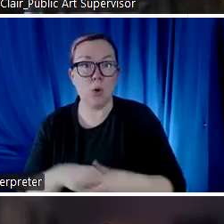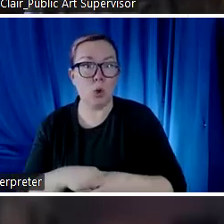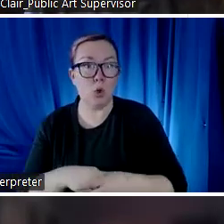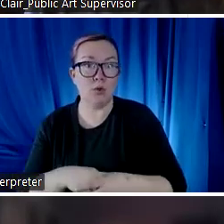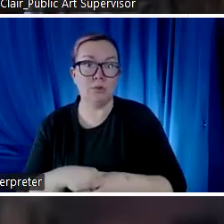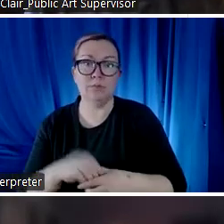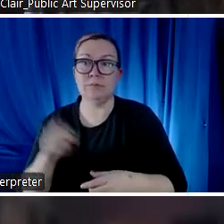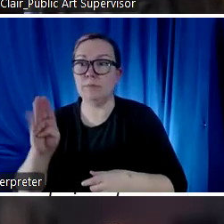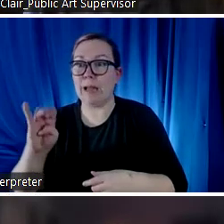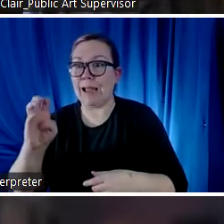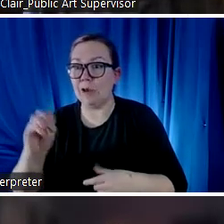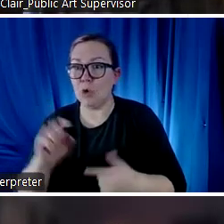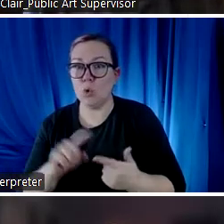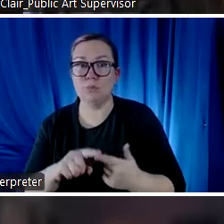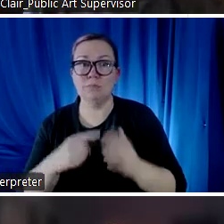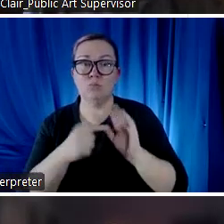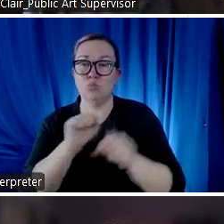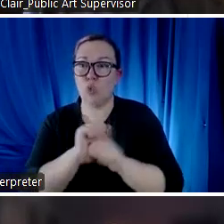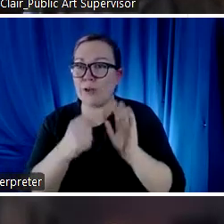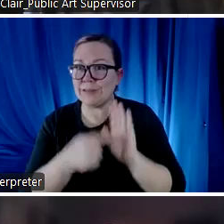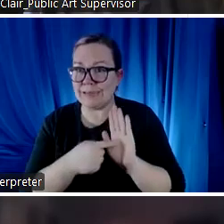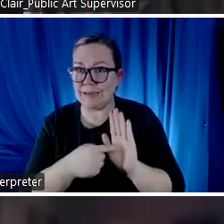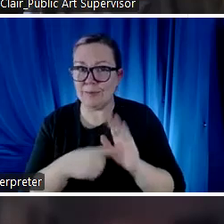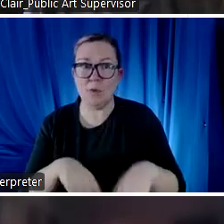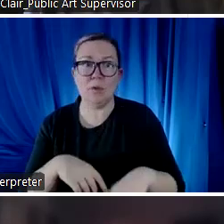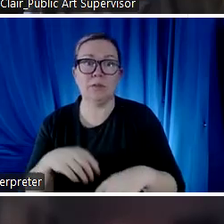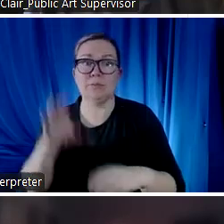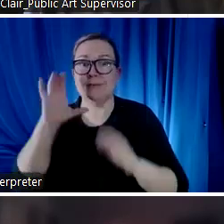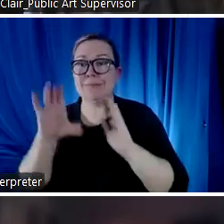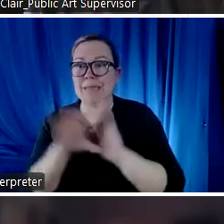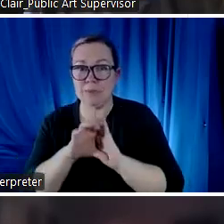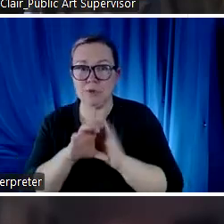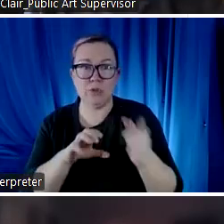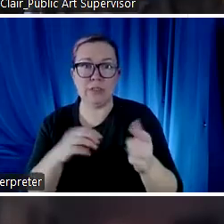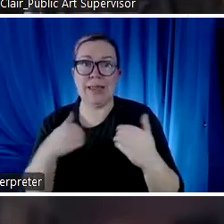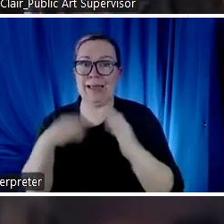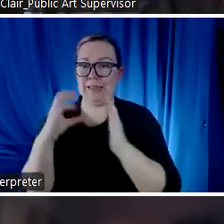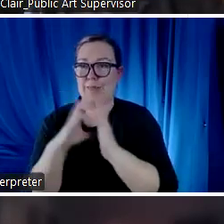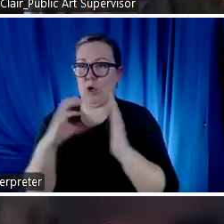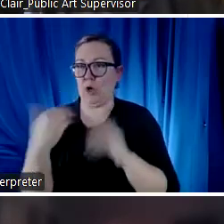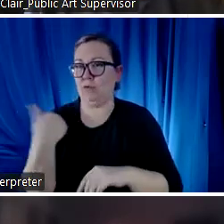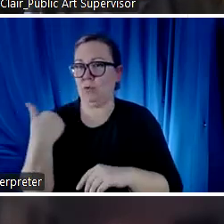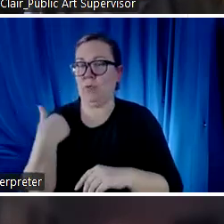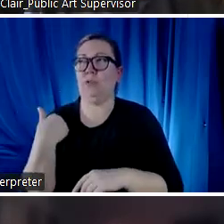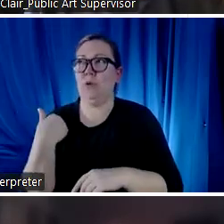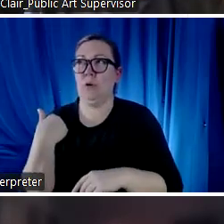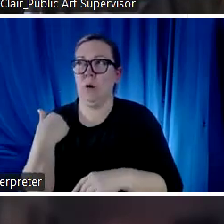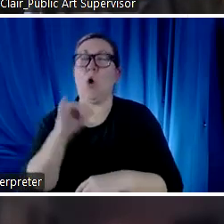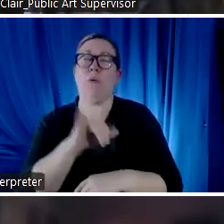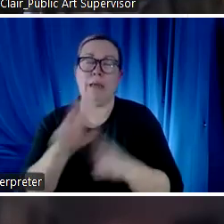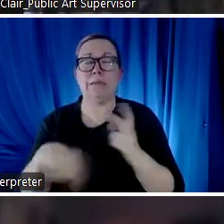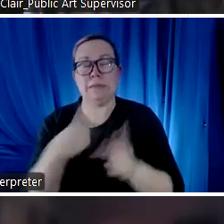the portfolio, and the image list. And there's a little helpful text here that helps to remind you of the types of